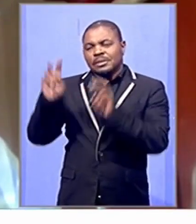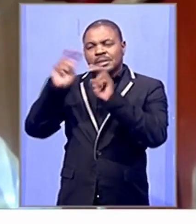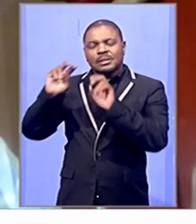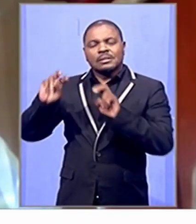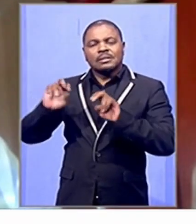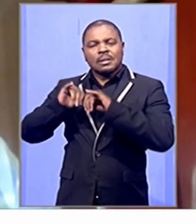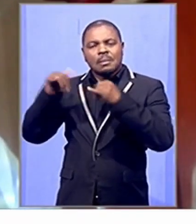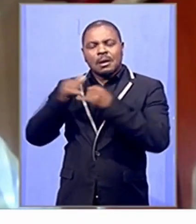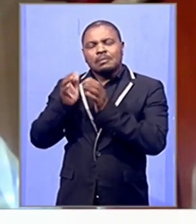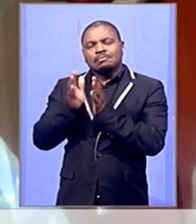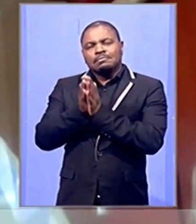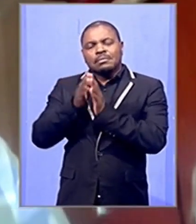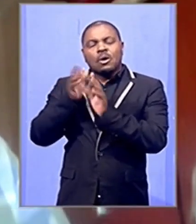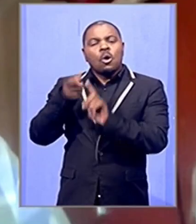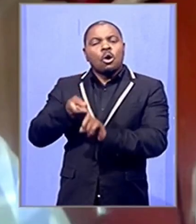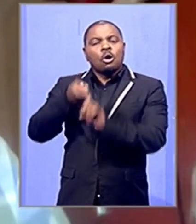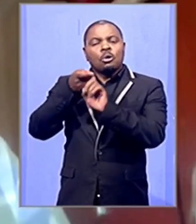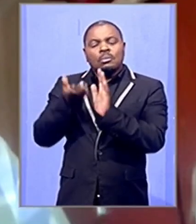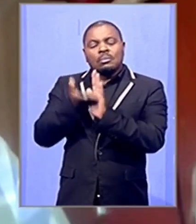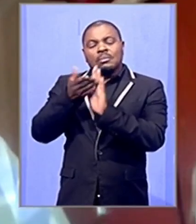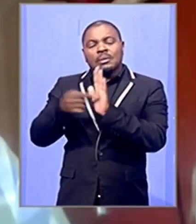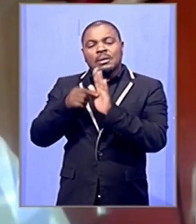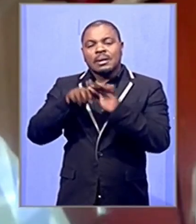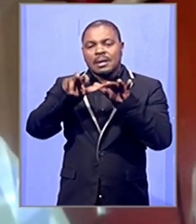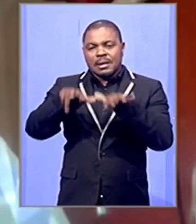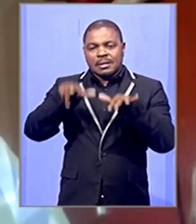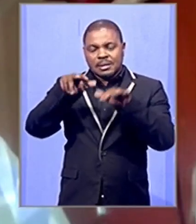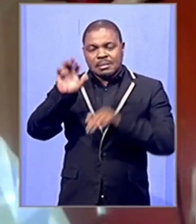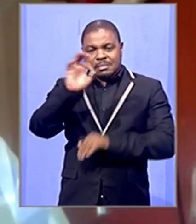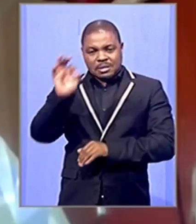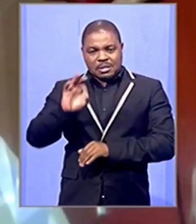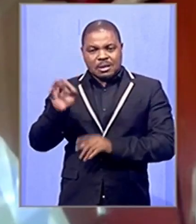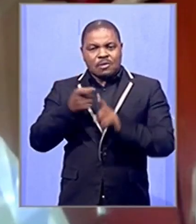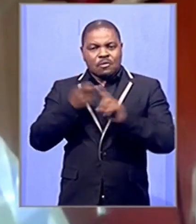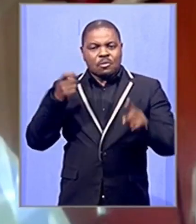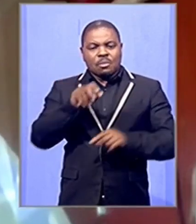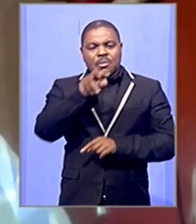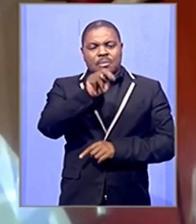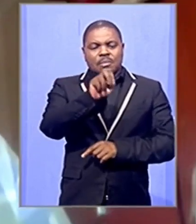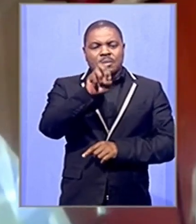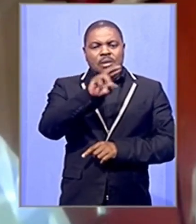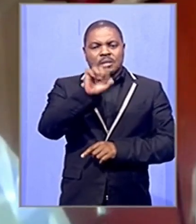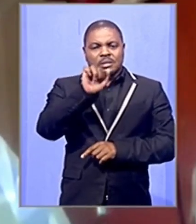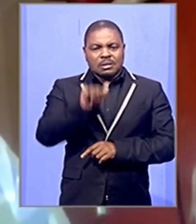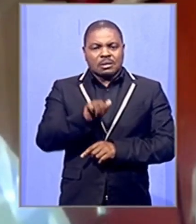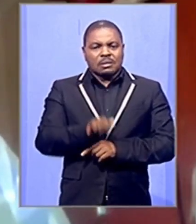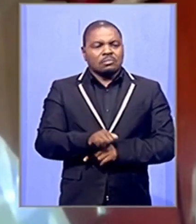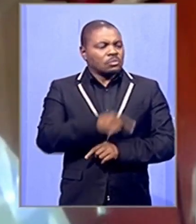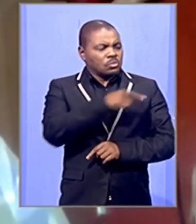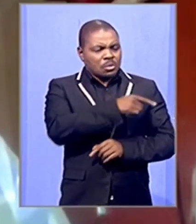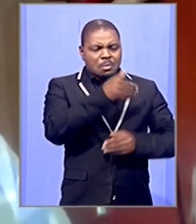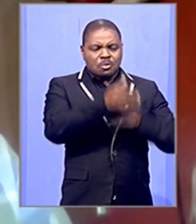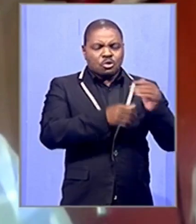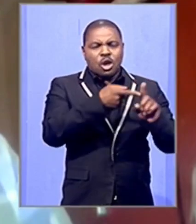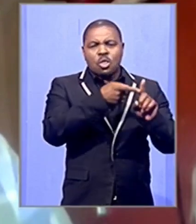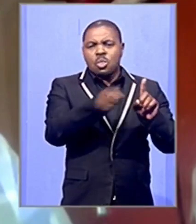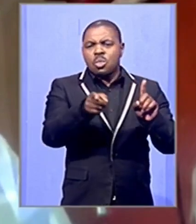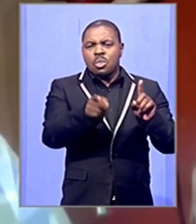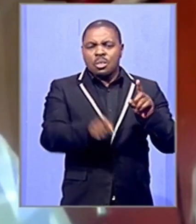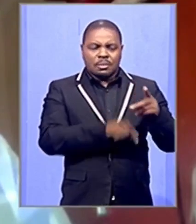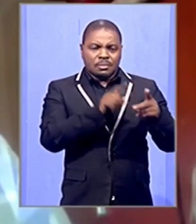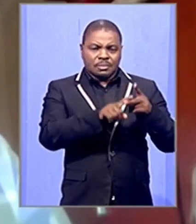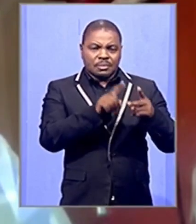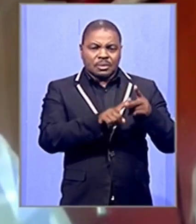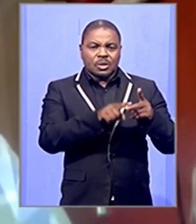hold the increase of 18% that was determined by Nersa is basically unprocedural and